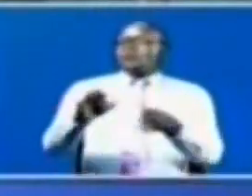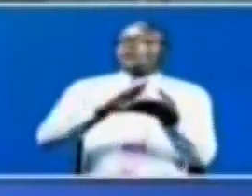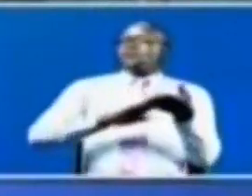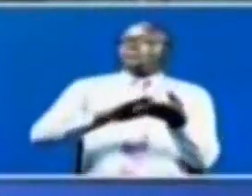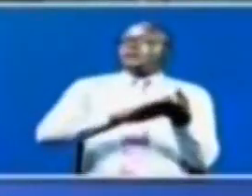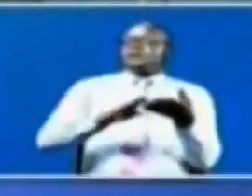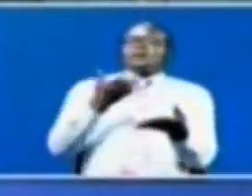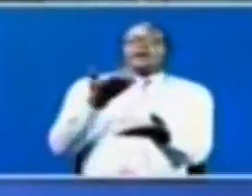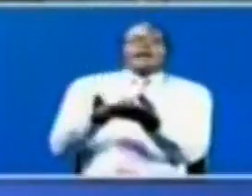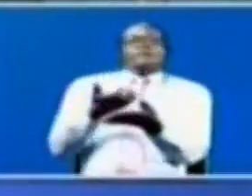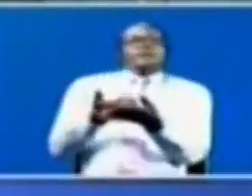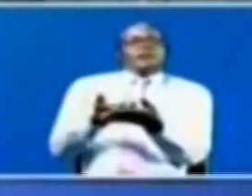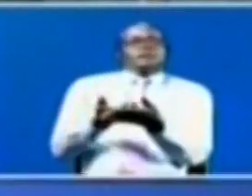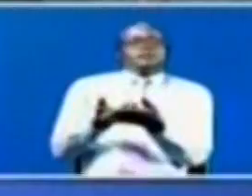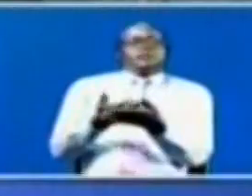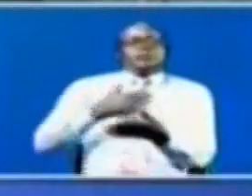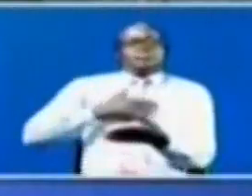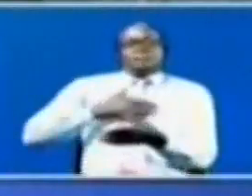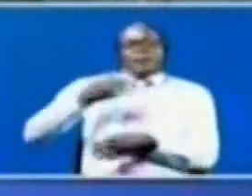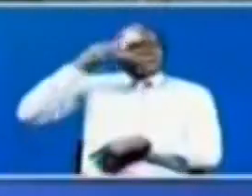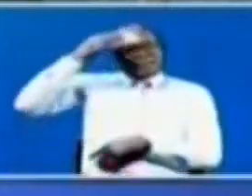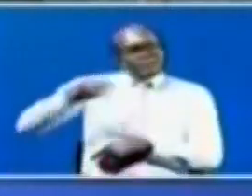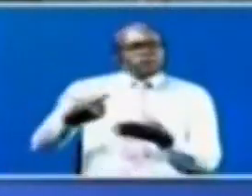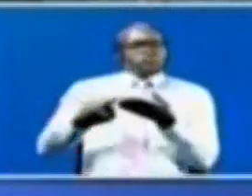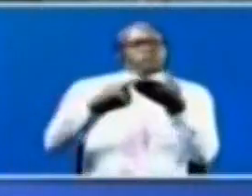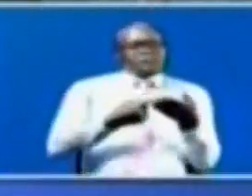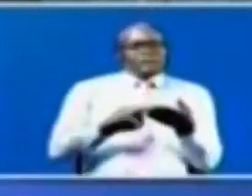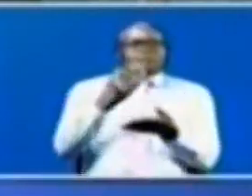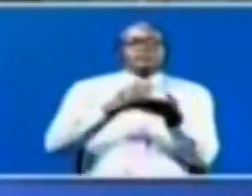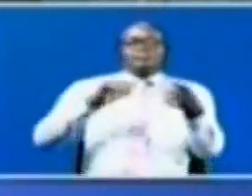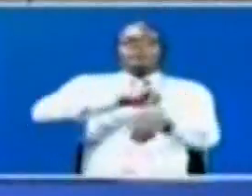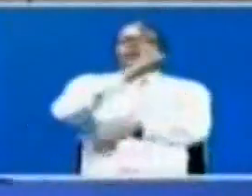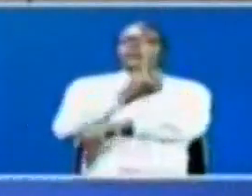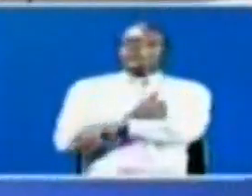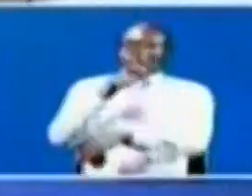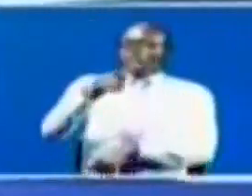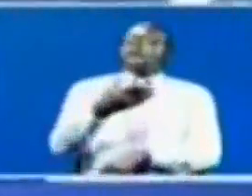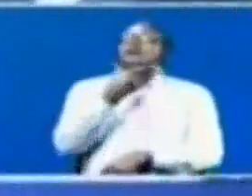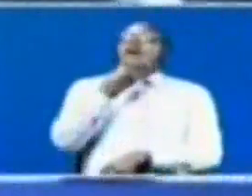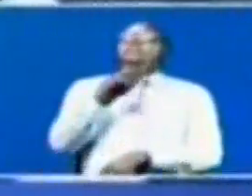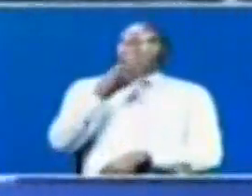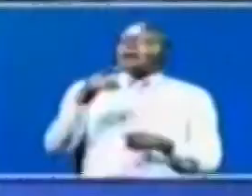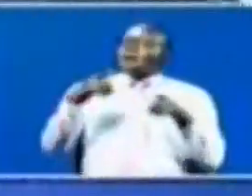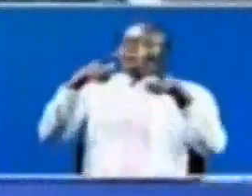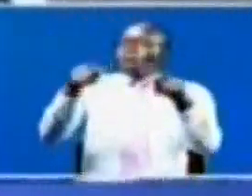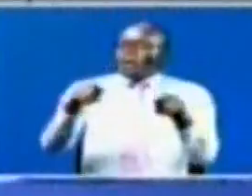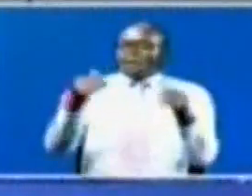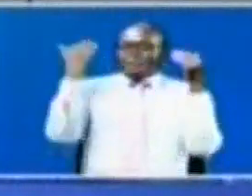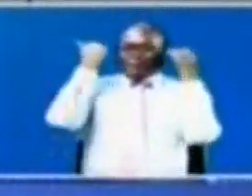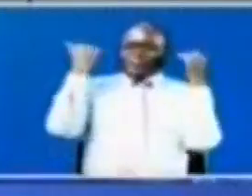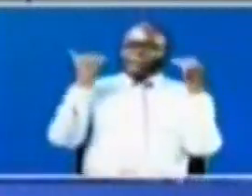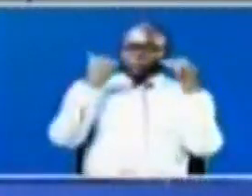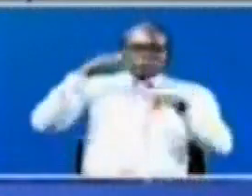circumstantial evidence, hence my omission to discuss some of the authorities in this judgment. Mutua had told the court that while on duty,